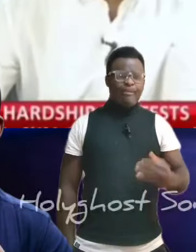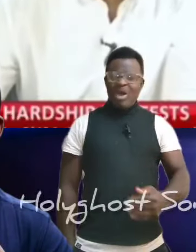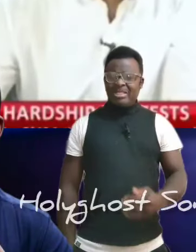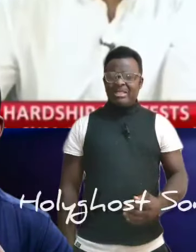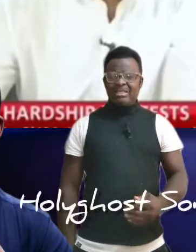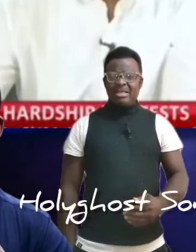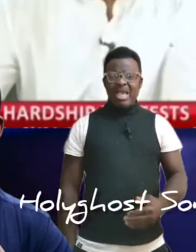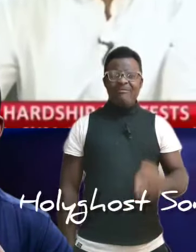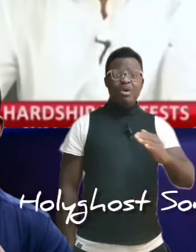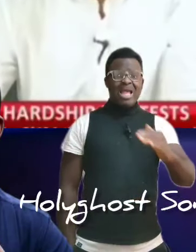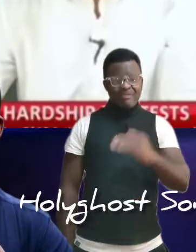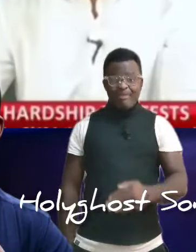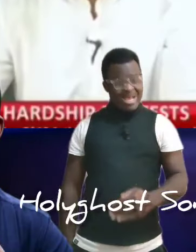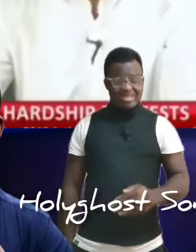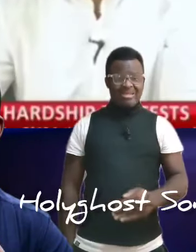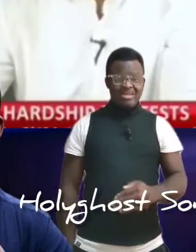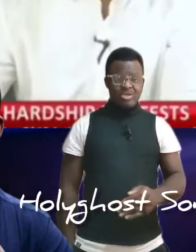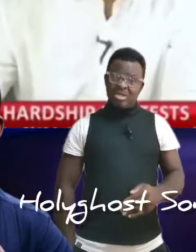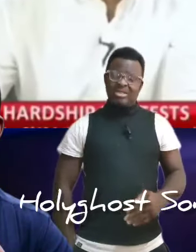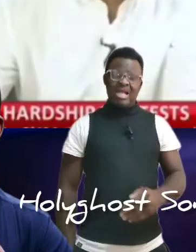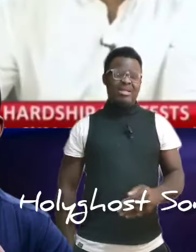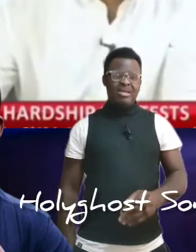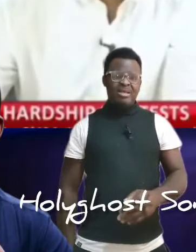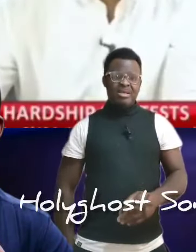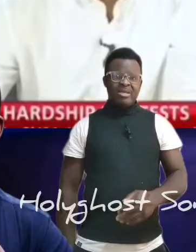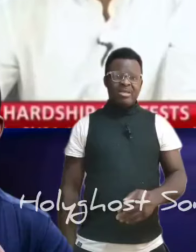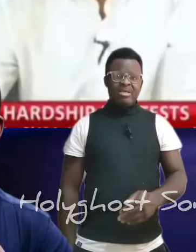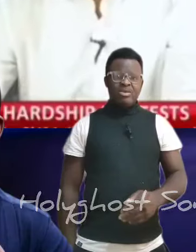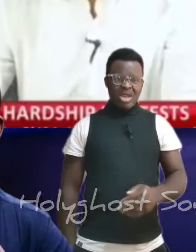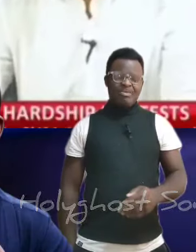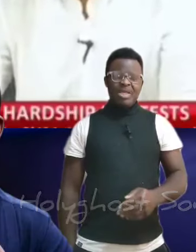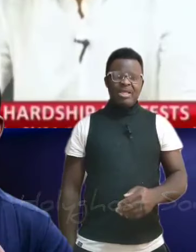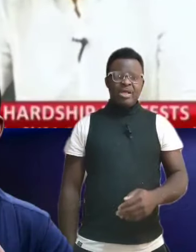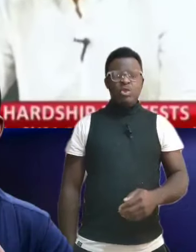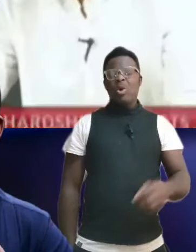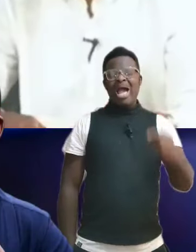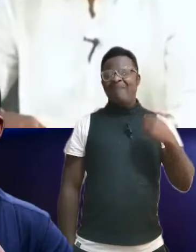flight. These are the kind of people that are in power. This